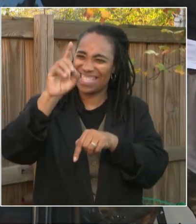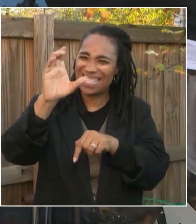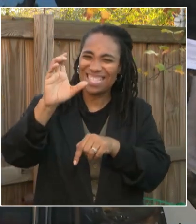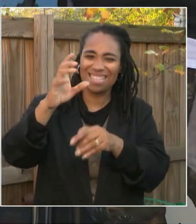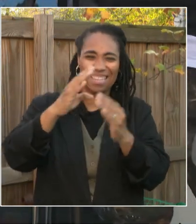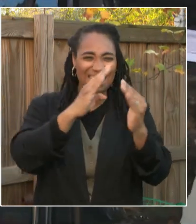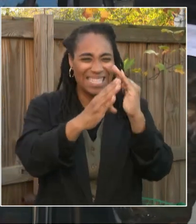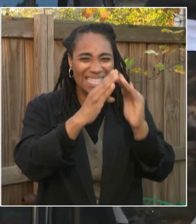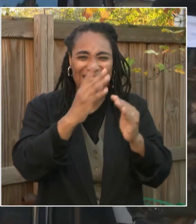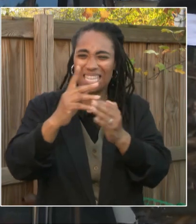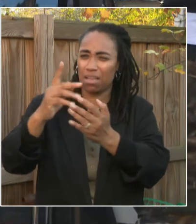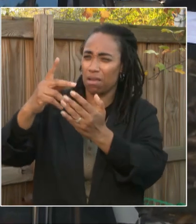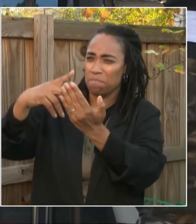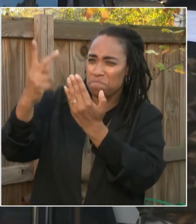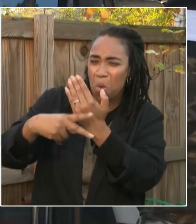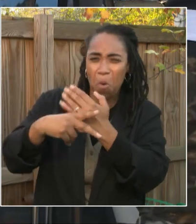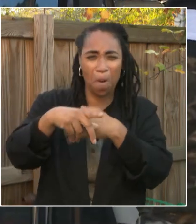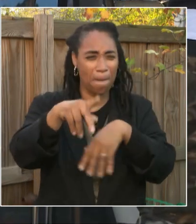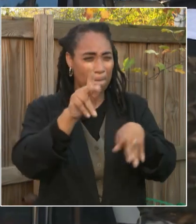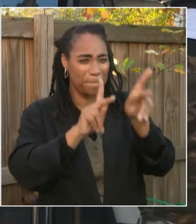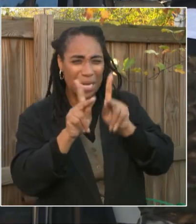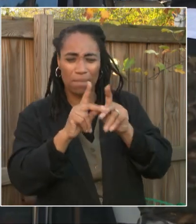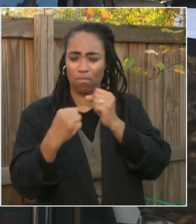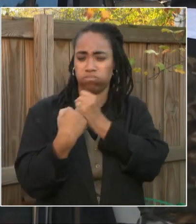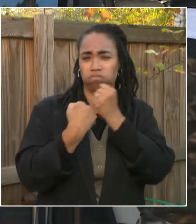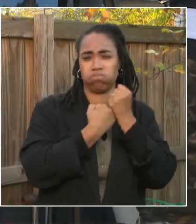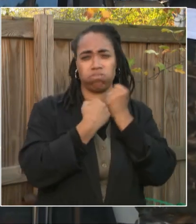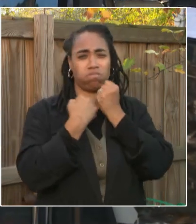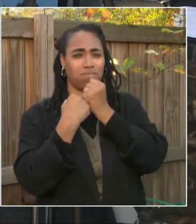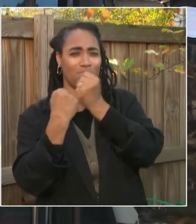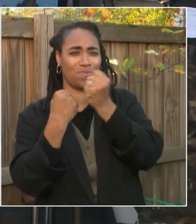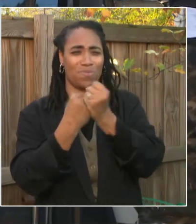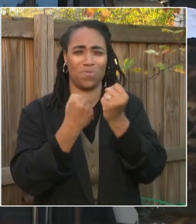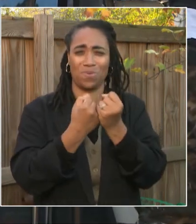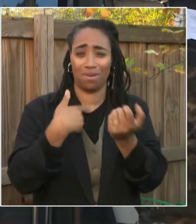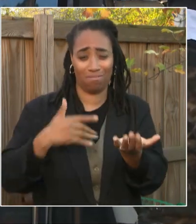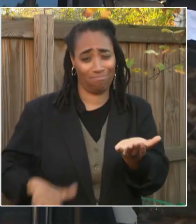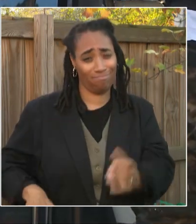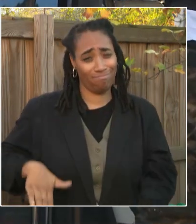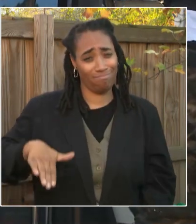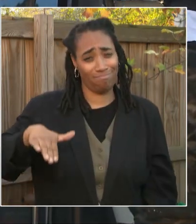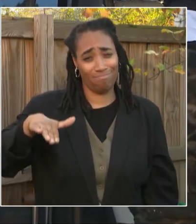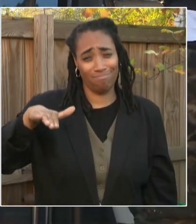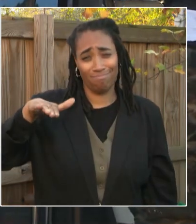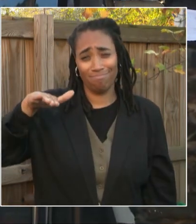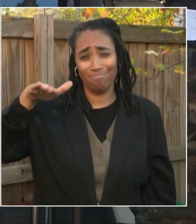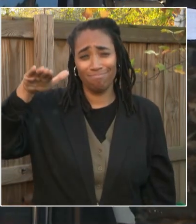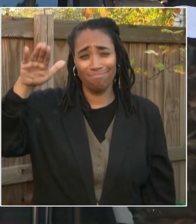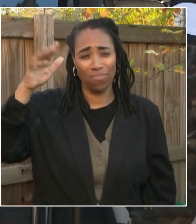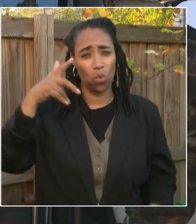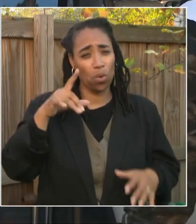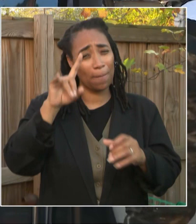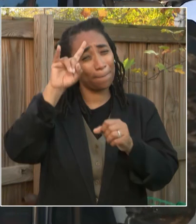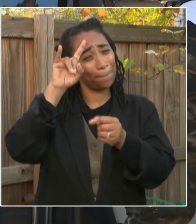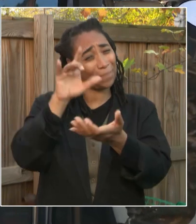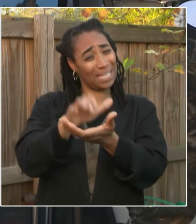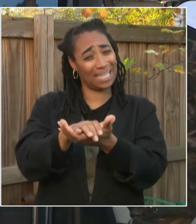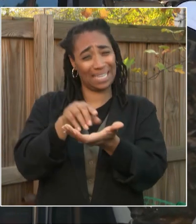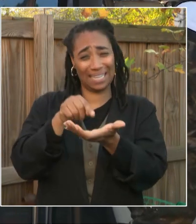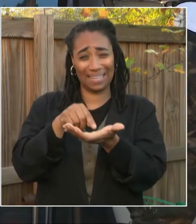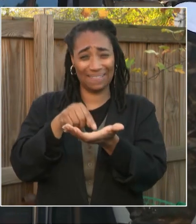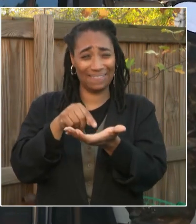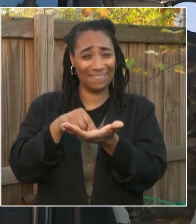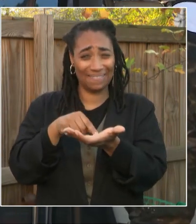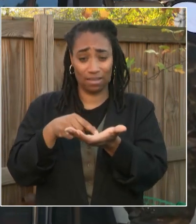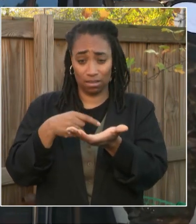myself. Like Angel and Lump, they've been in my corner since I was a kid. This city believed in me when I was learning to believe in myself, and for that, I